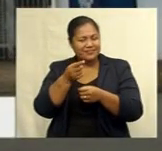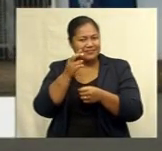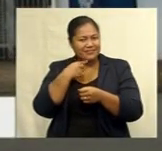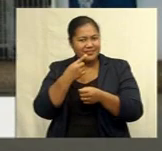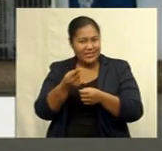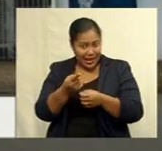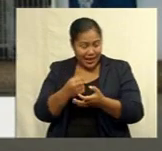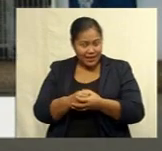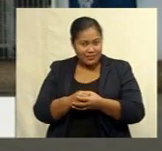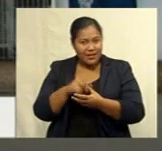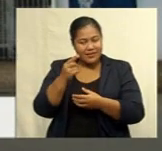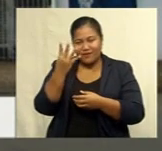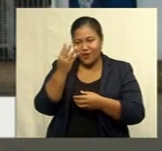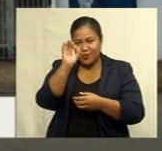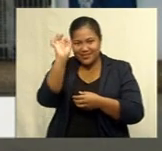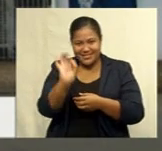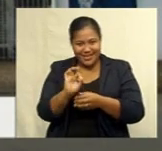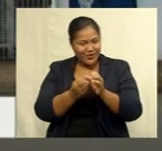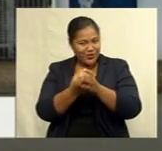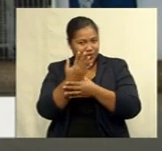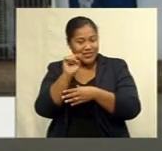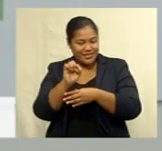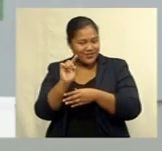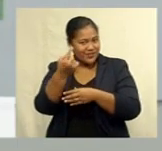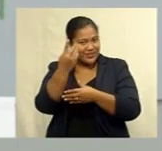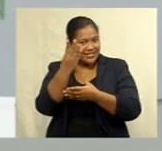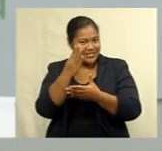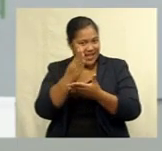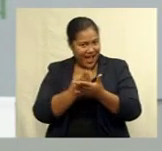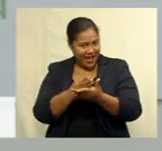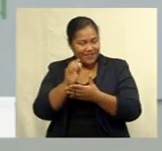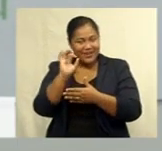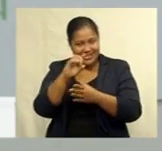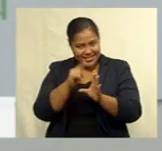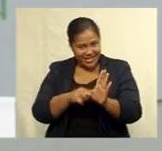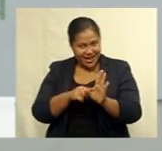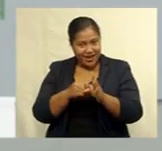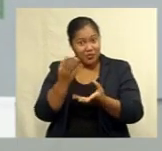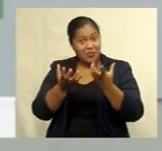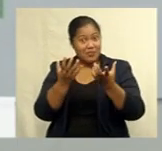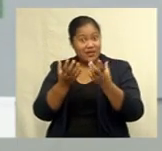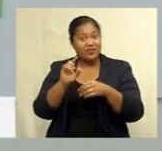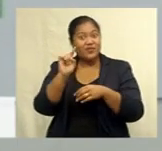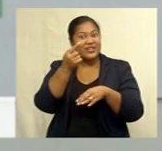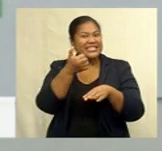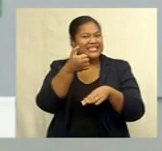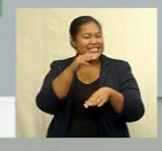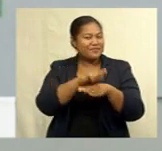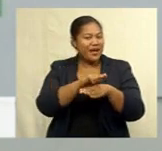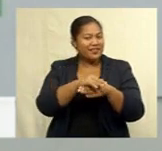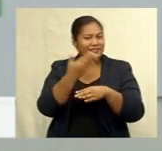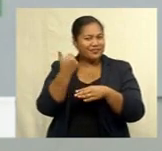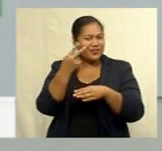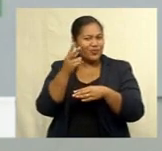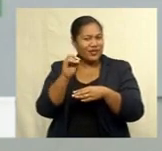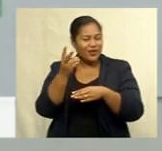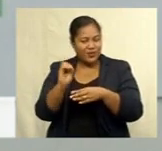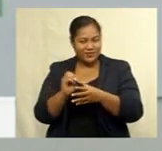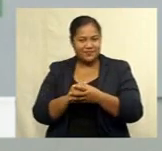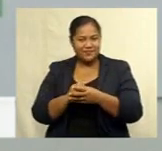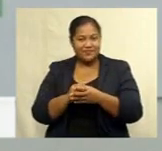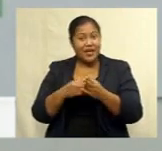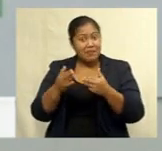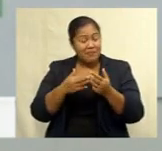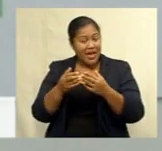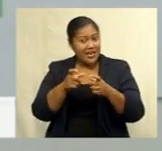say this is a 4% growth in this half year compared to the first 6 months of 2020. Managing